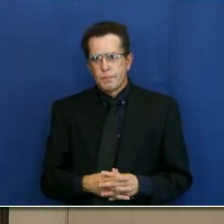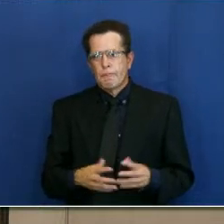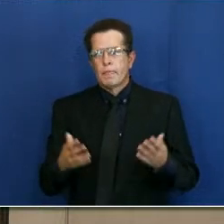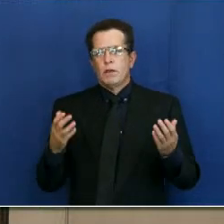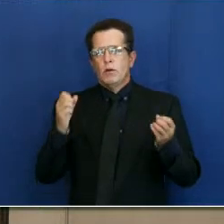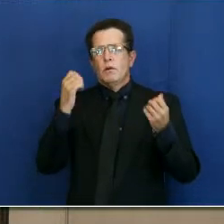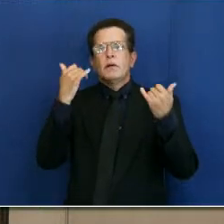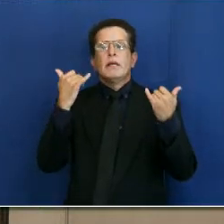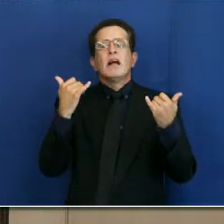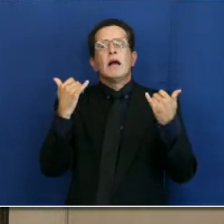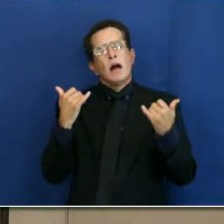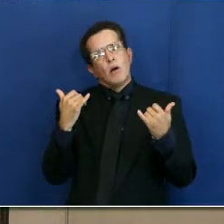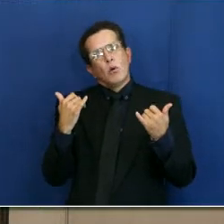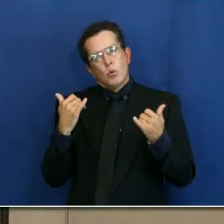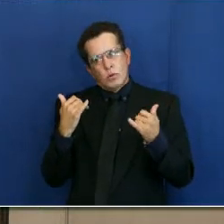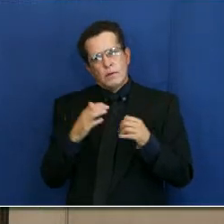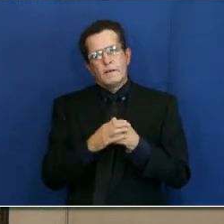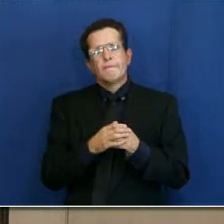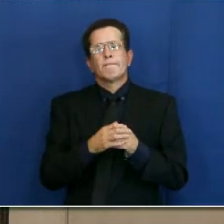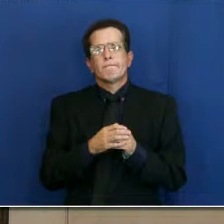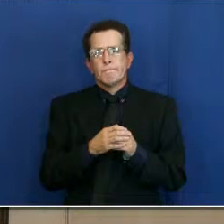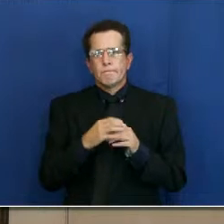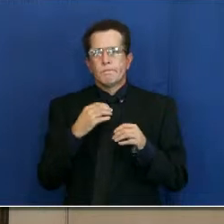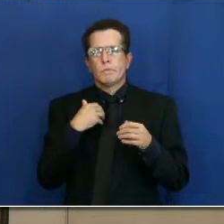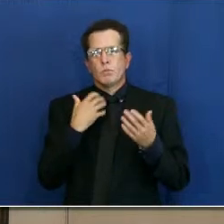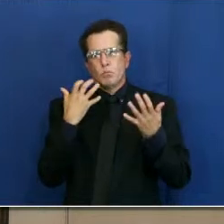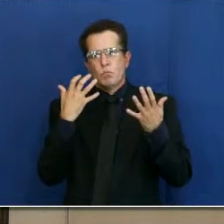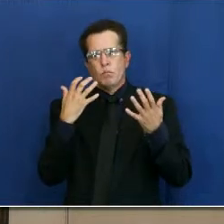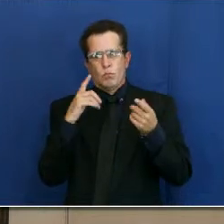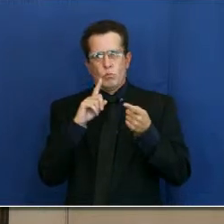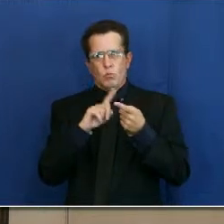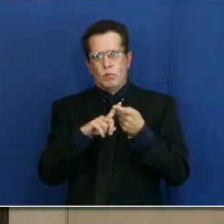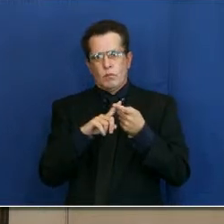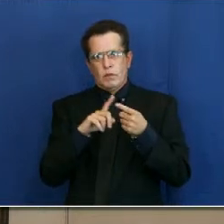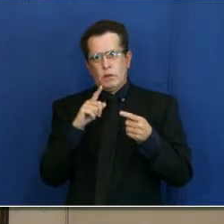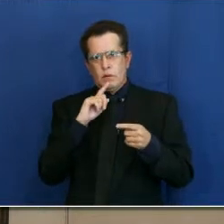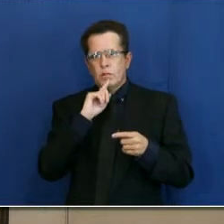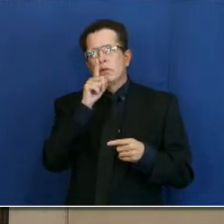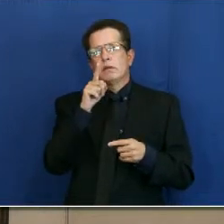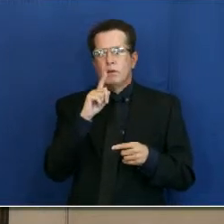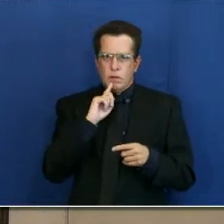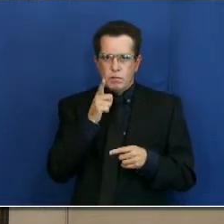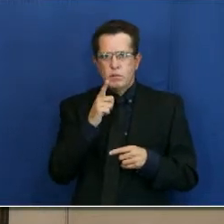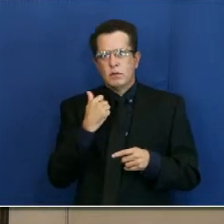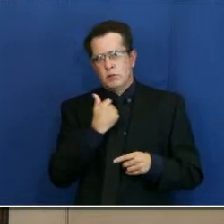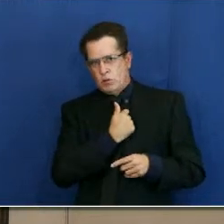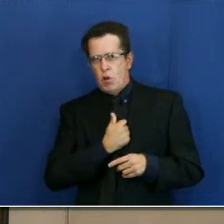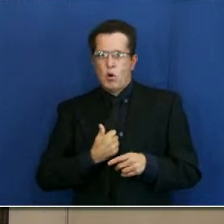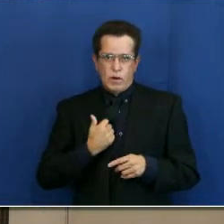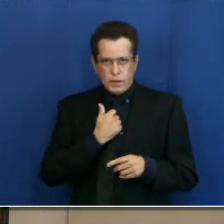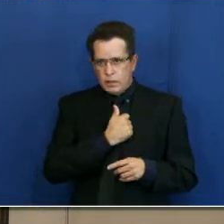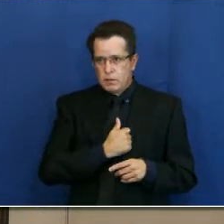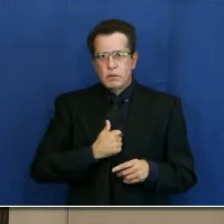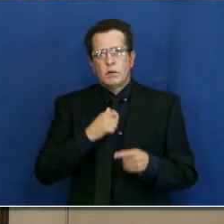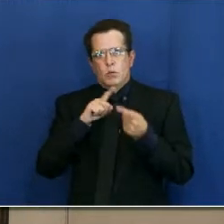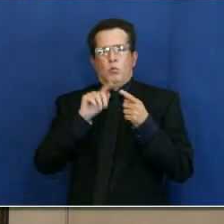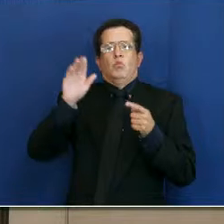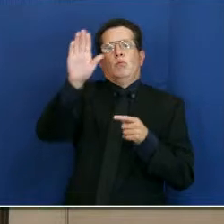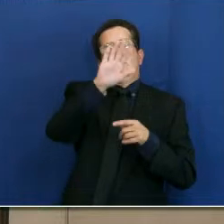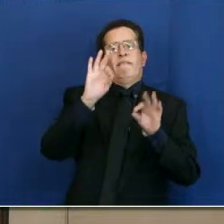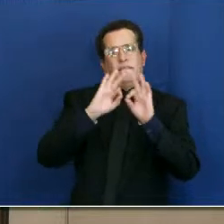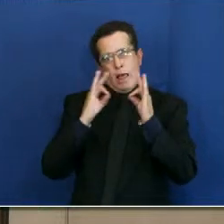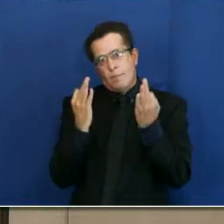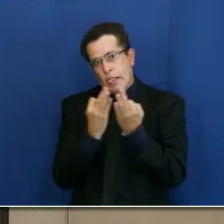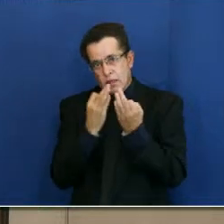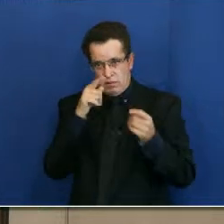So now I would like to extend our deepest sympathies and condolences to the families and friends of